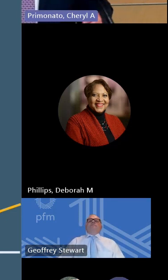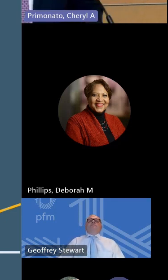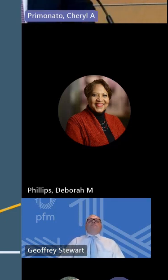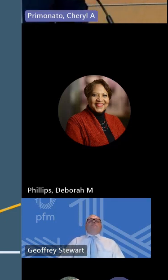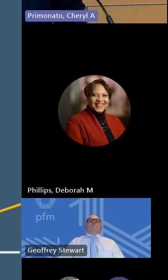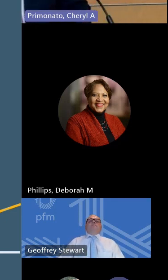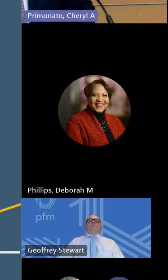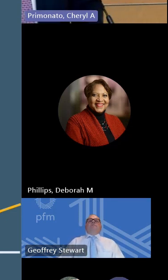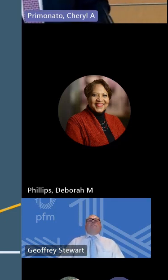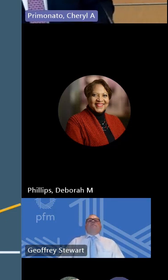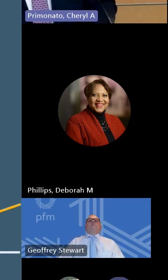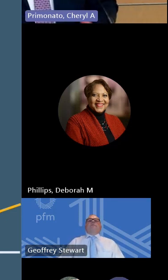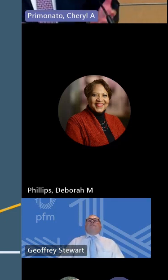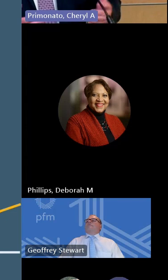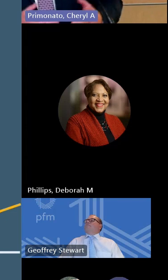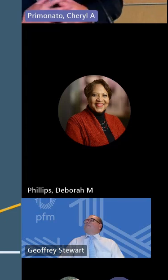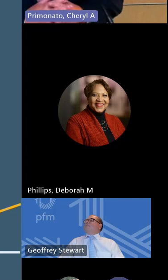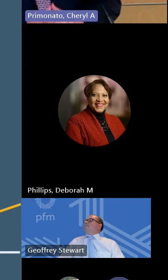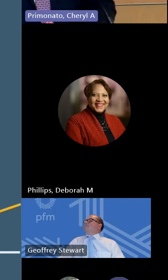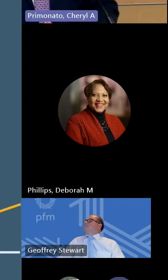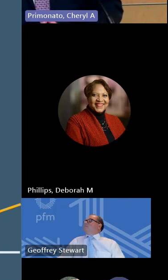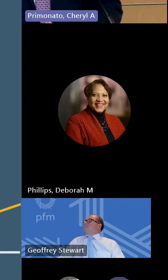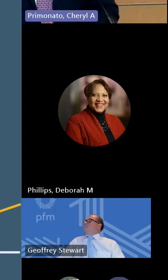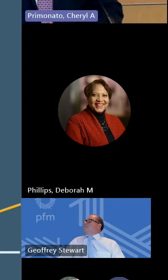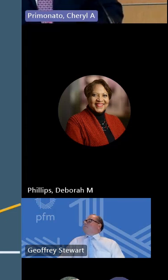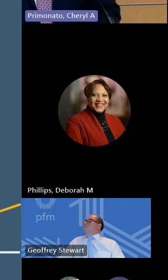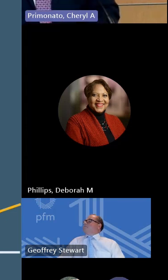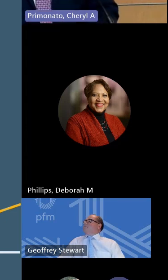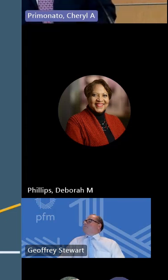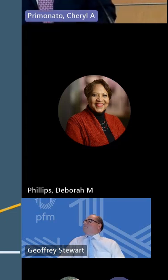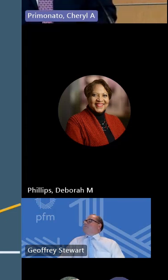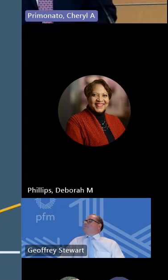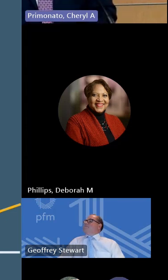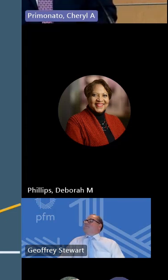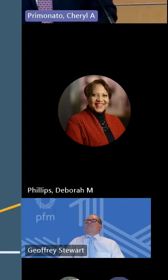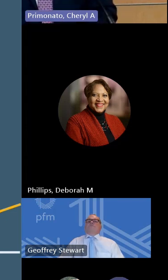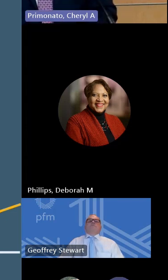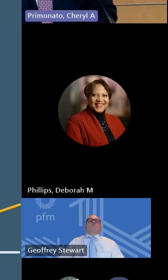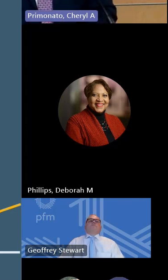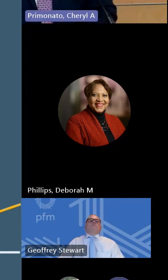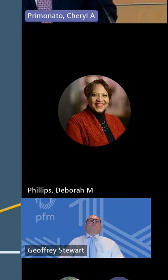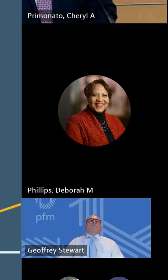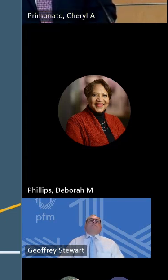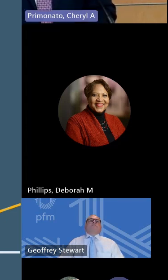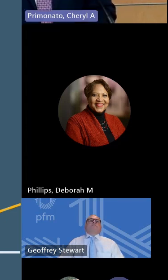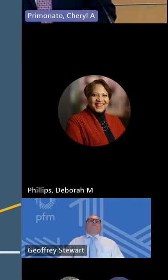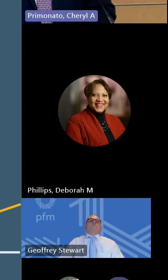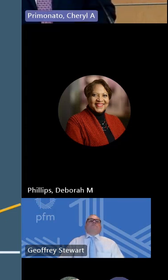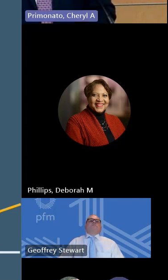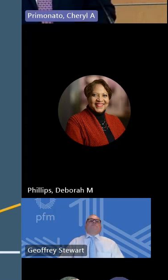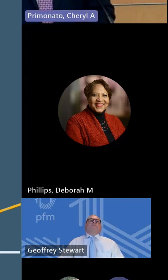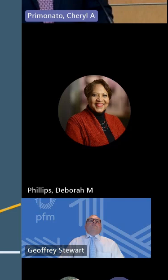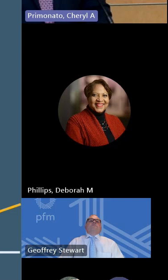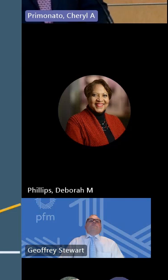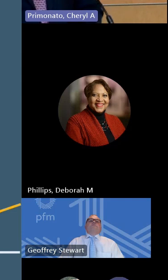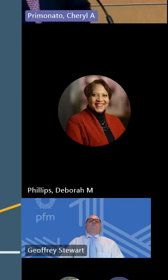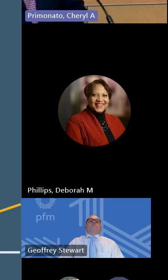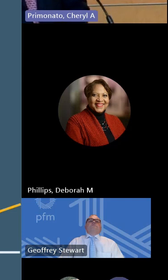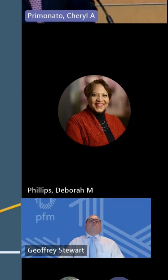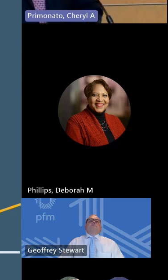so we wanted to maybe a late agenda today. But I will answer any questions that you may have today, and we'll start